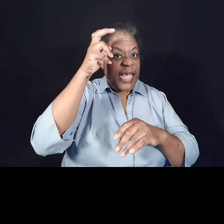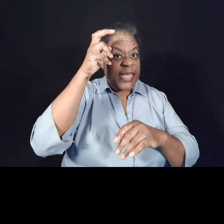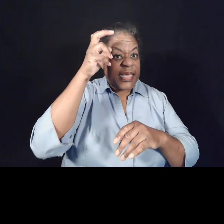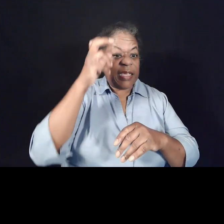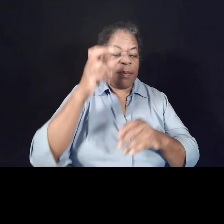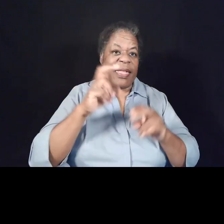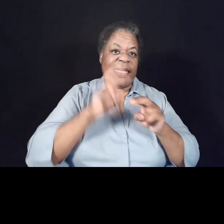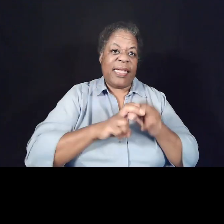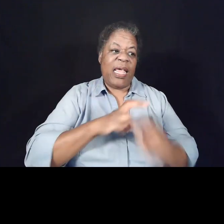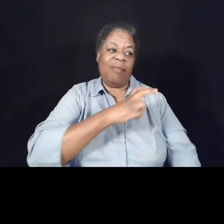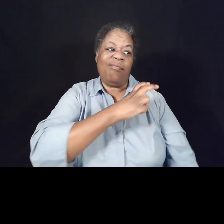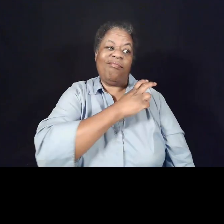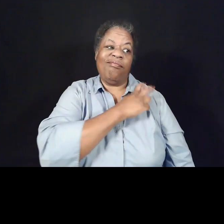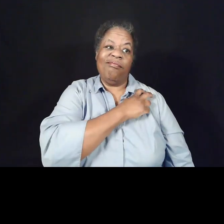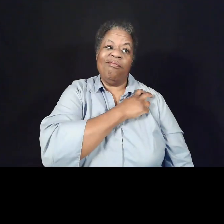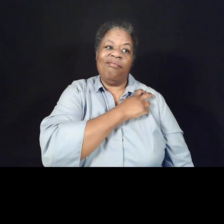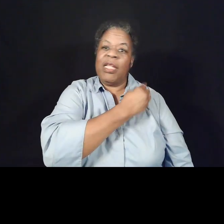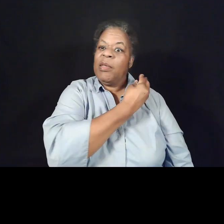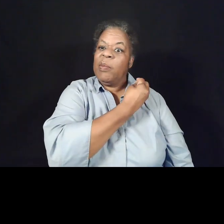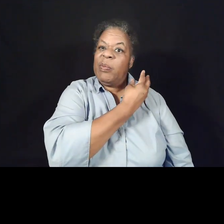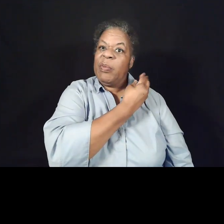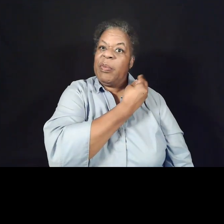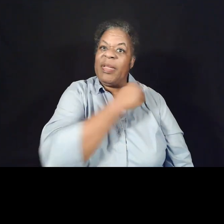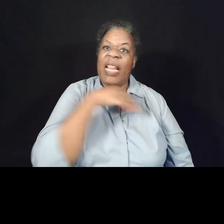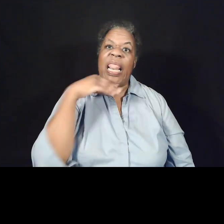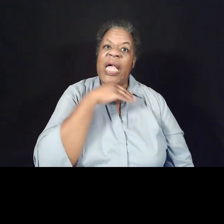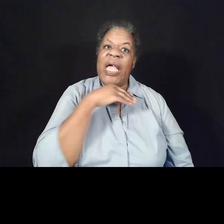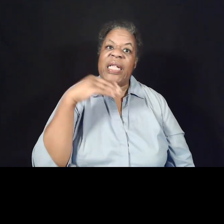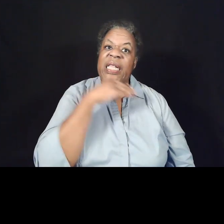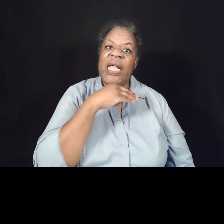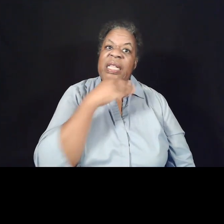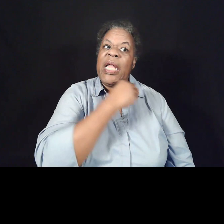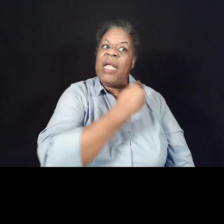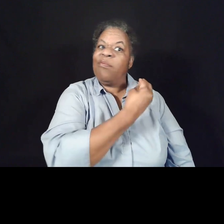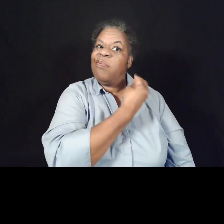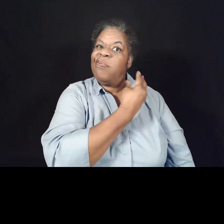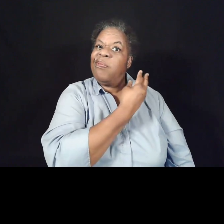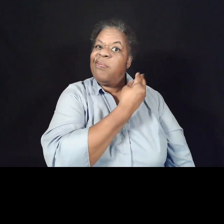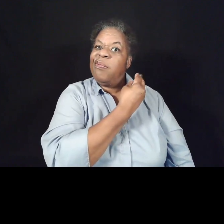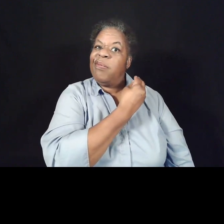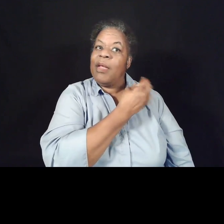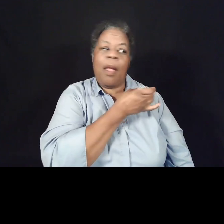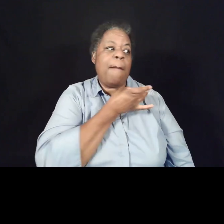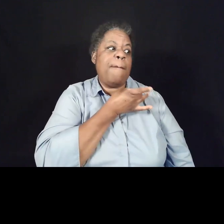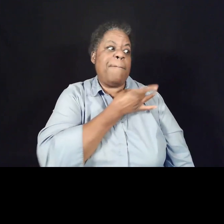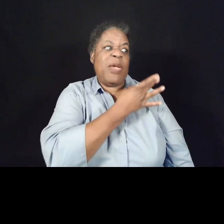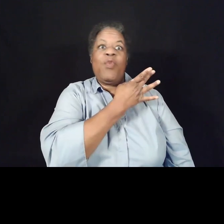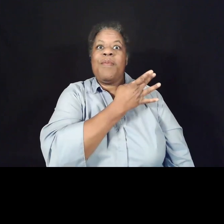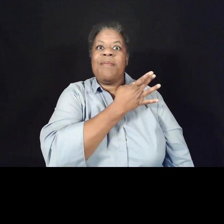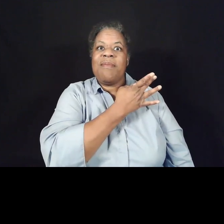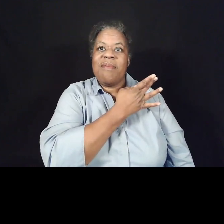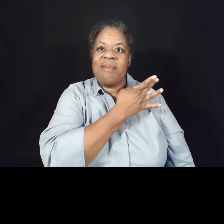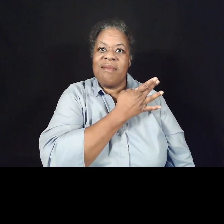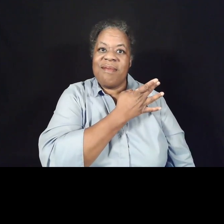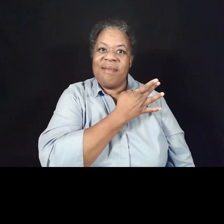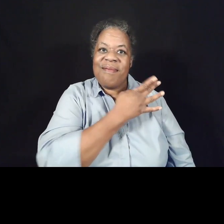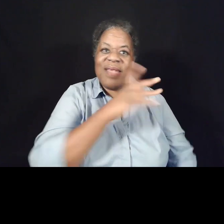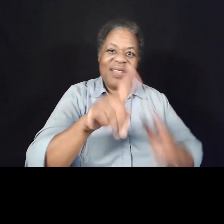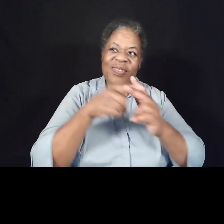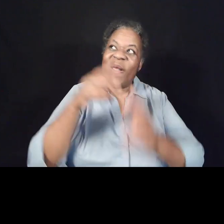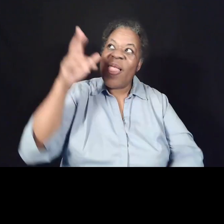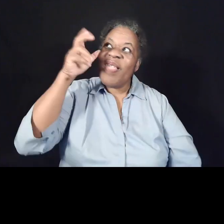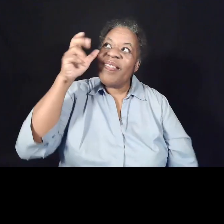shoulder, whispering lies and accusations in your ear, flick them away. Start listening to